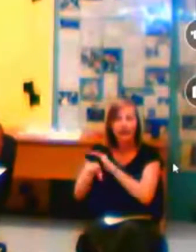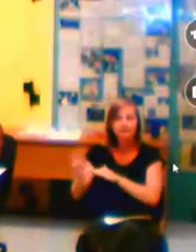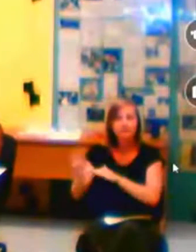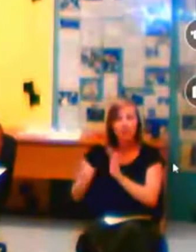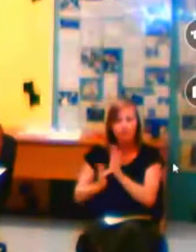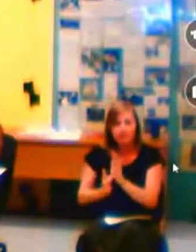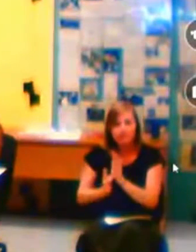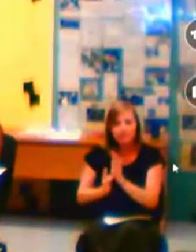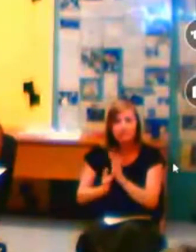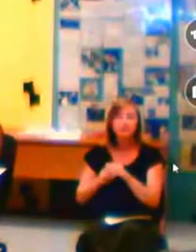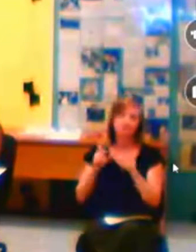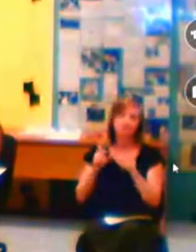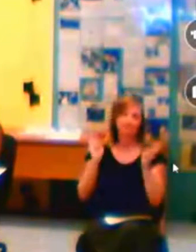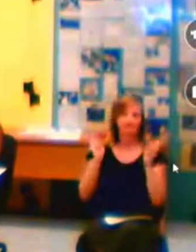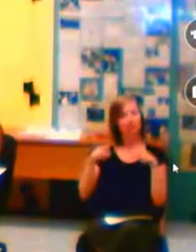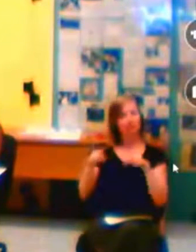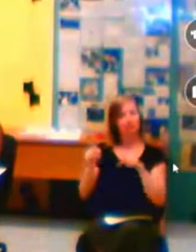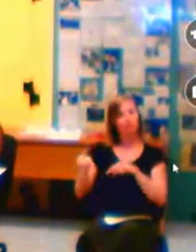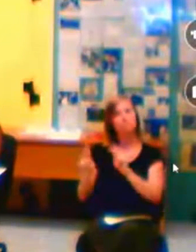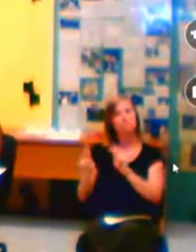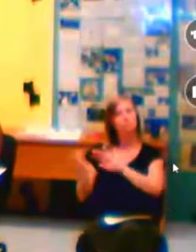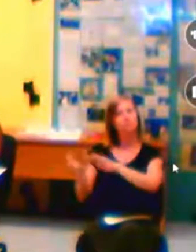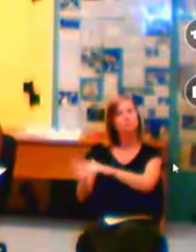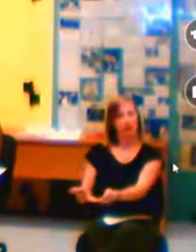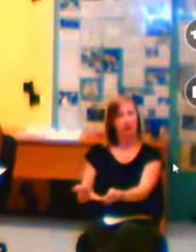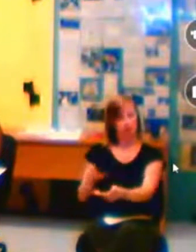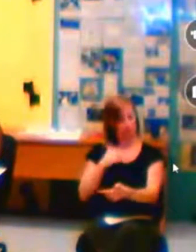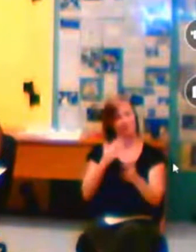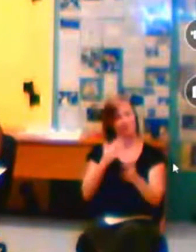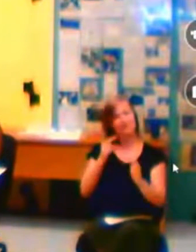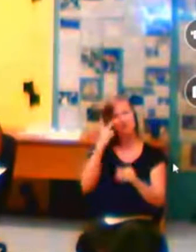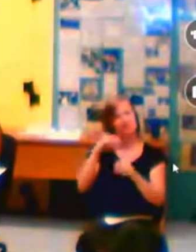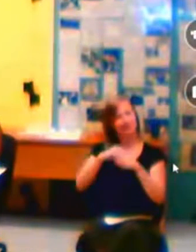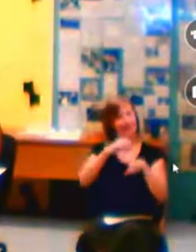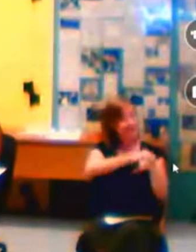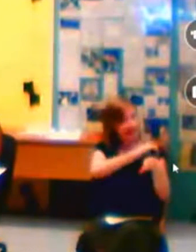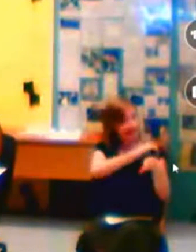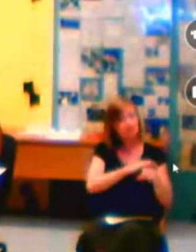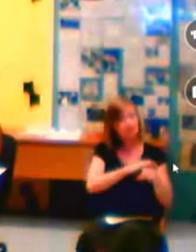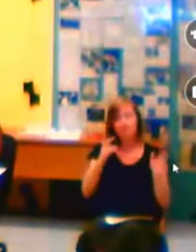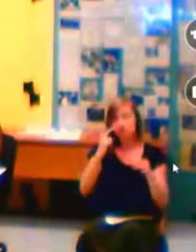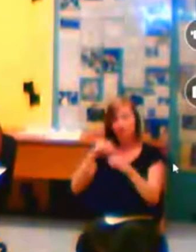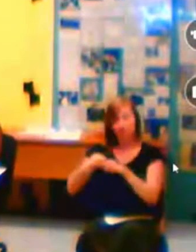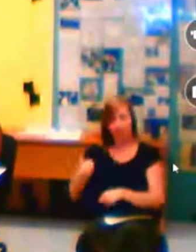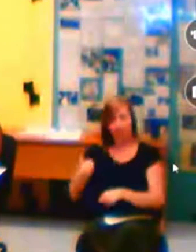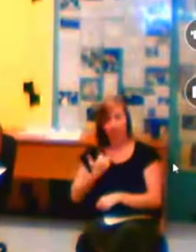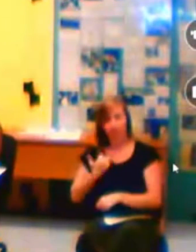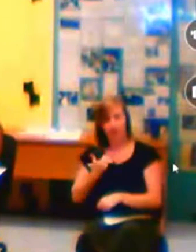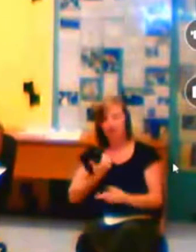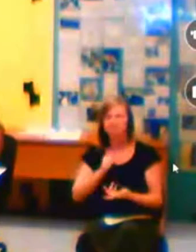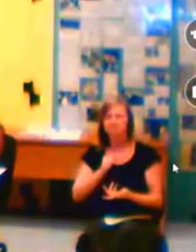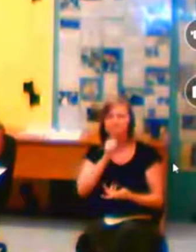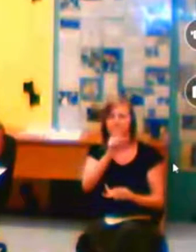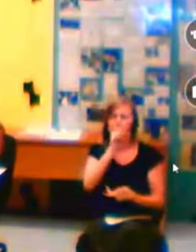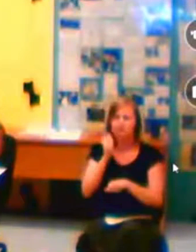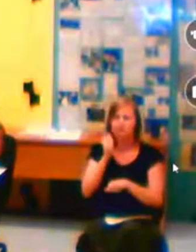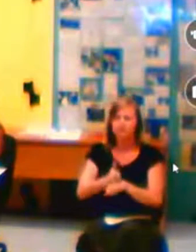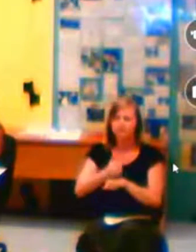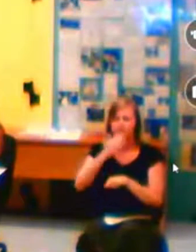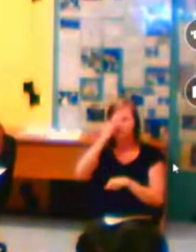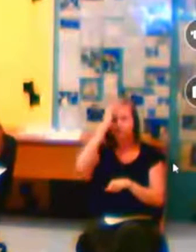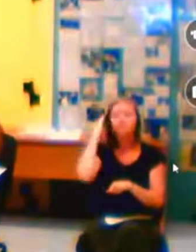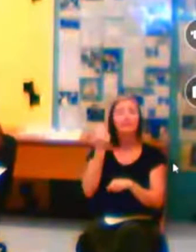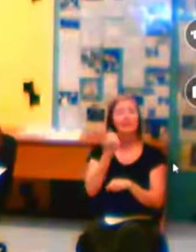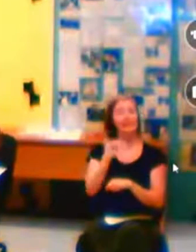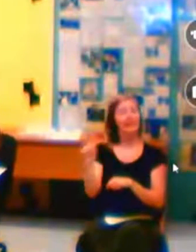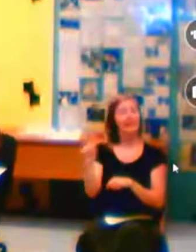they just say, oh, the few people who need a lot of care are too expensive. We see it in England, we see it in Canada. Let them sit on waiting lists, let them not have access